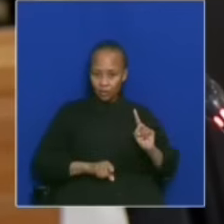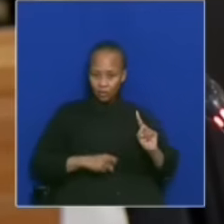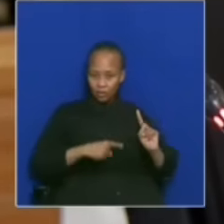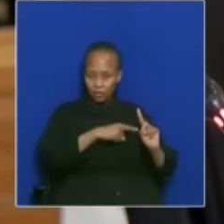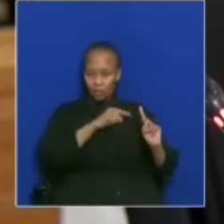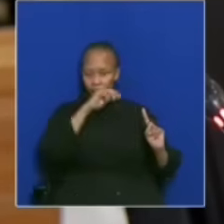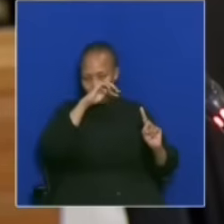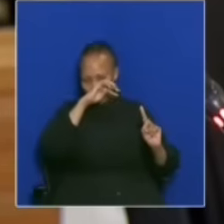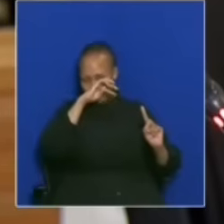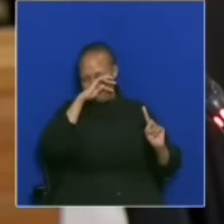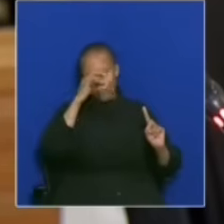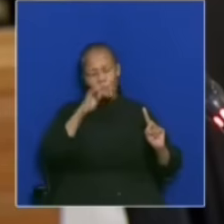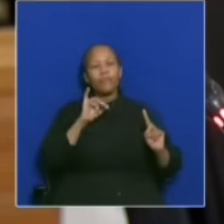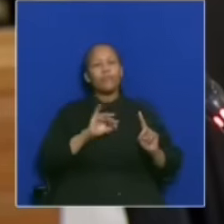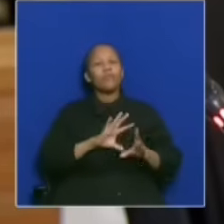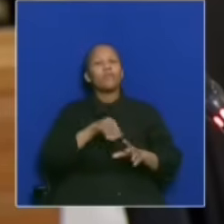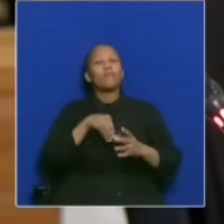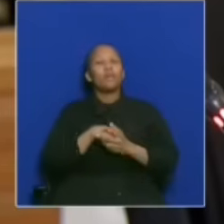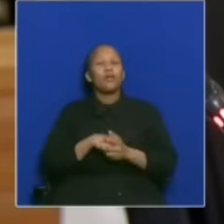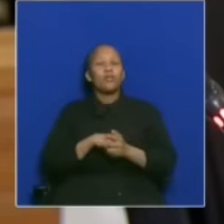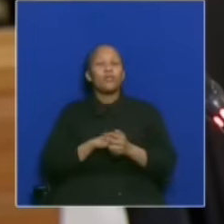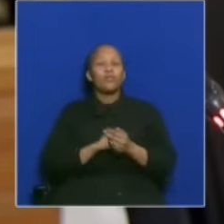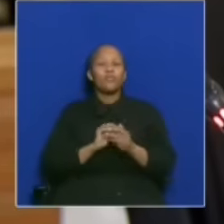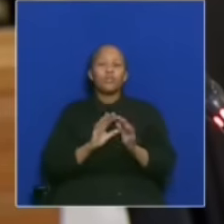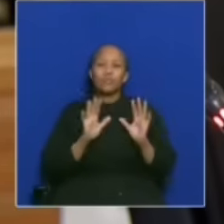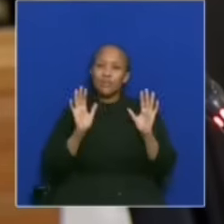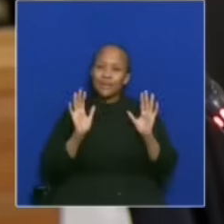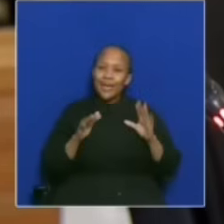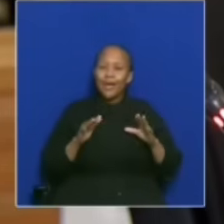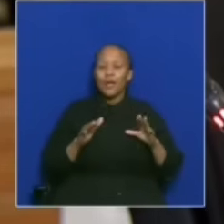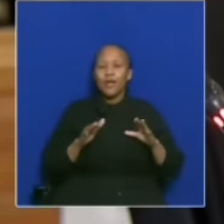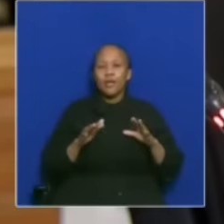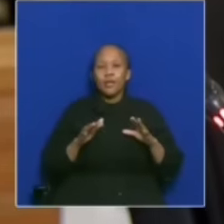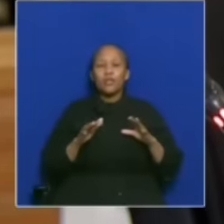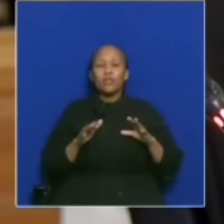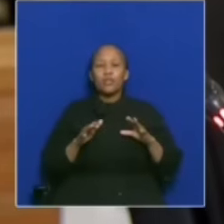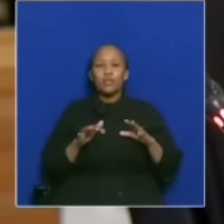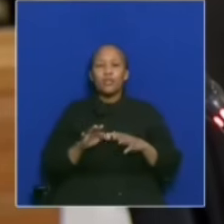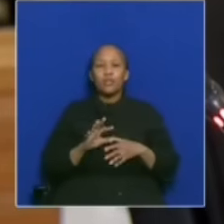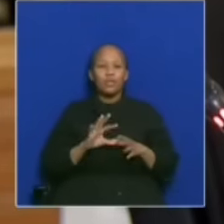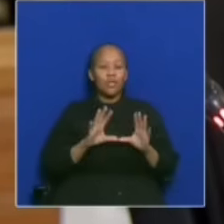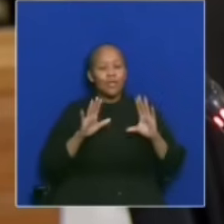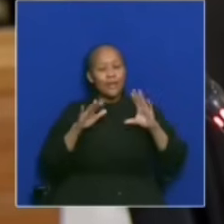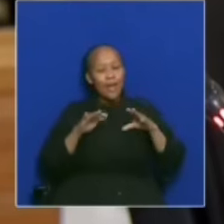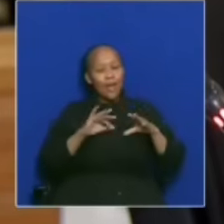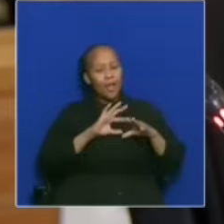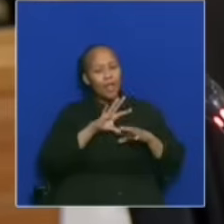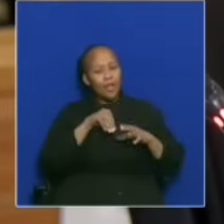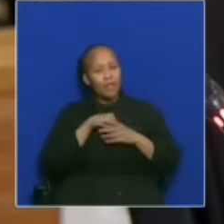and extortion gang comprising several members of the EMPD.